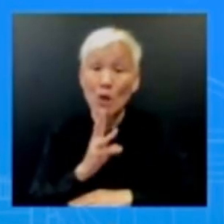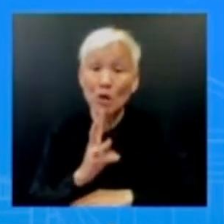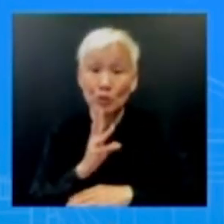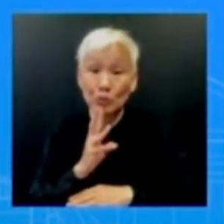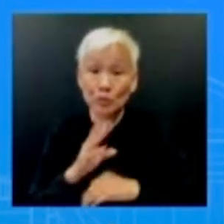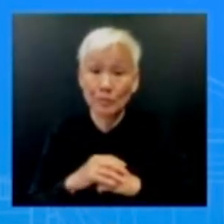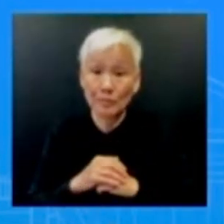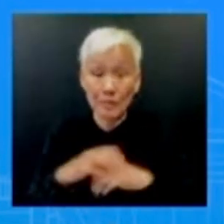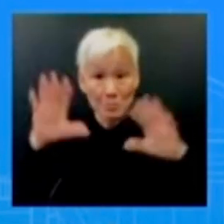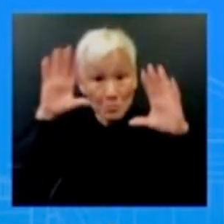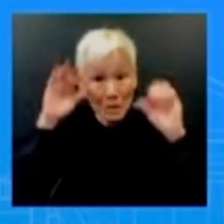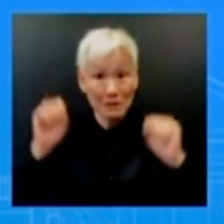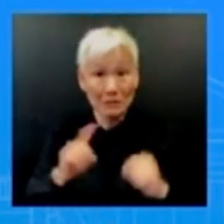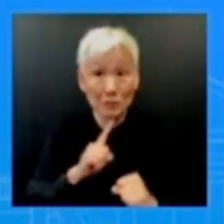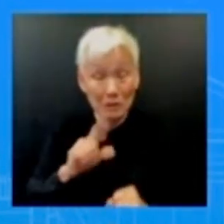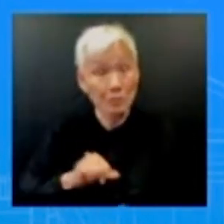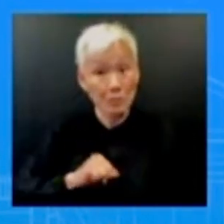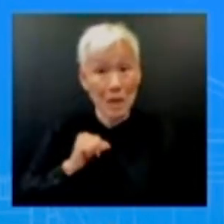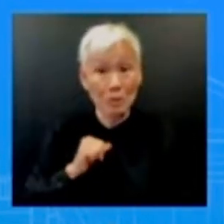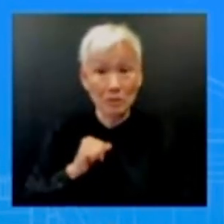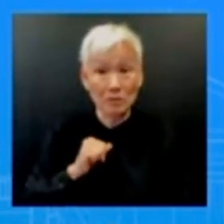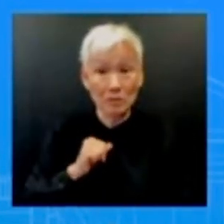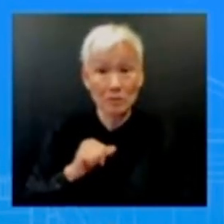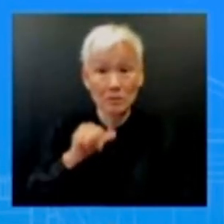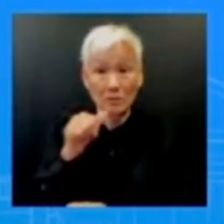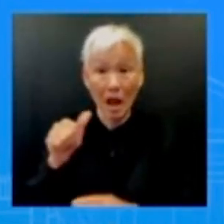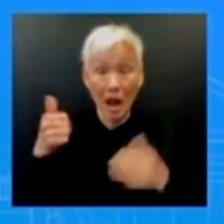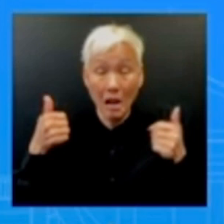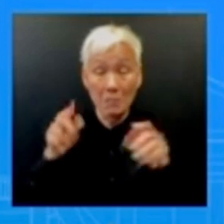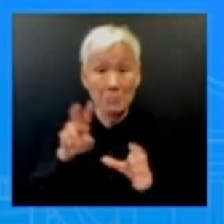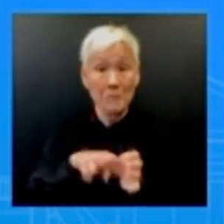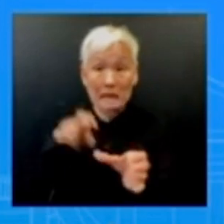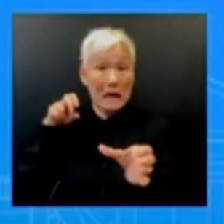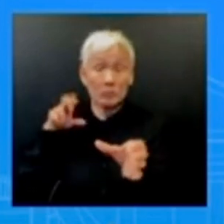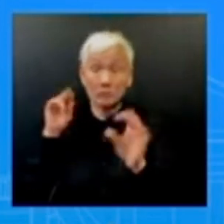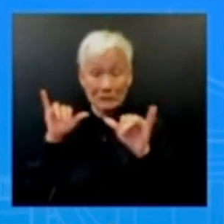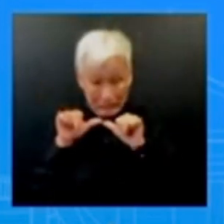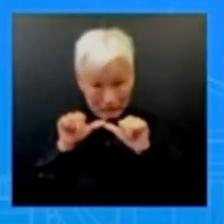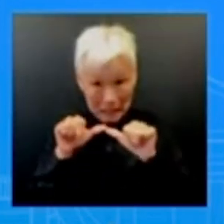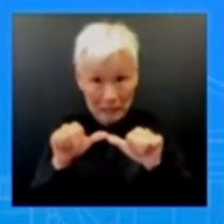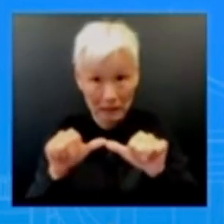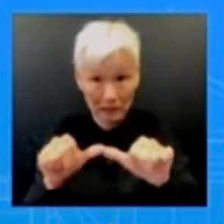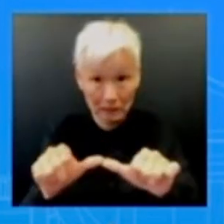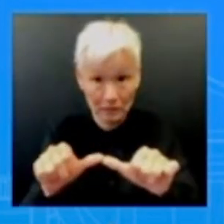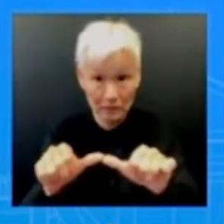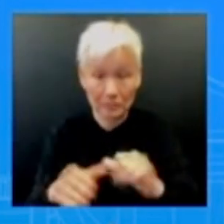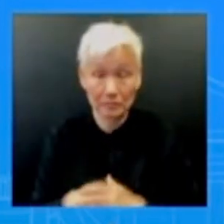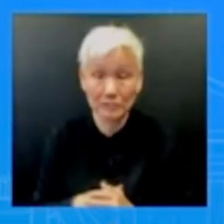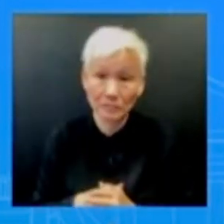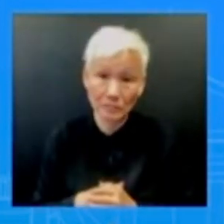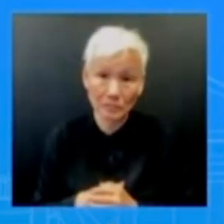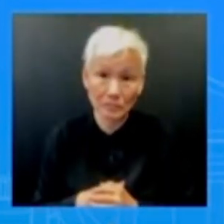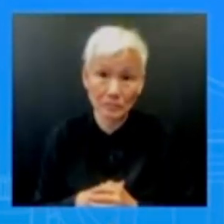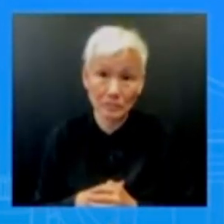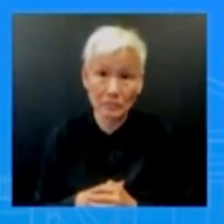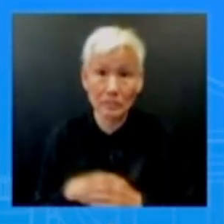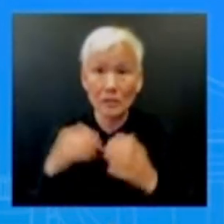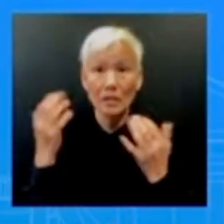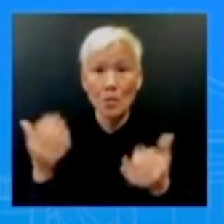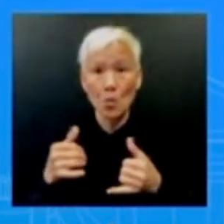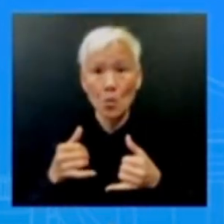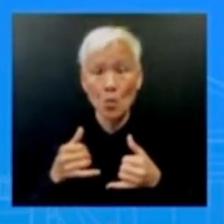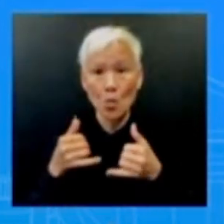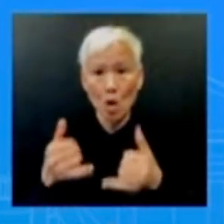certainly will never back down from it. Yeah, Karen. Do you have any details of the Arts and Humanities Award Ceremony tomorrow? I do. I do have